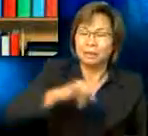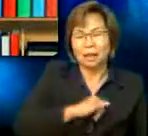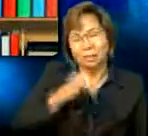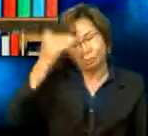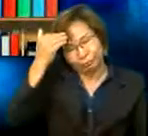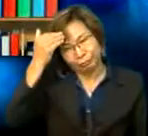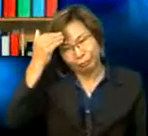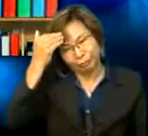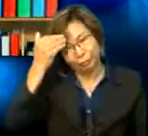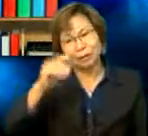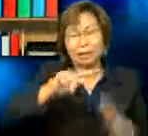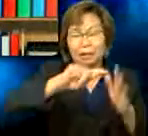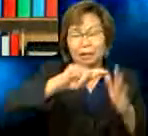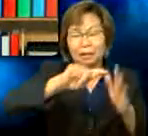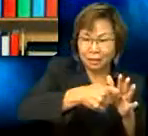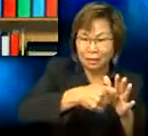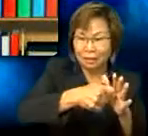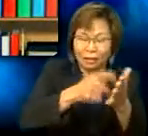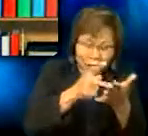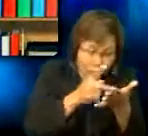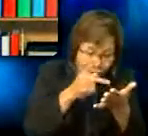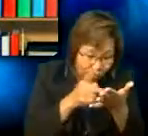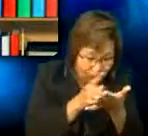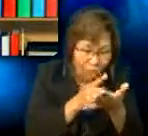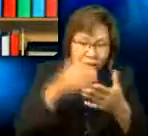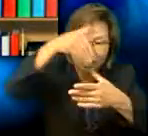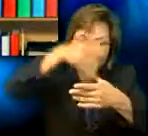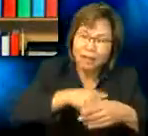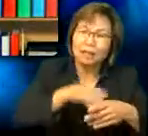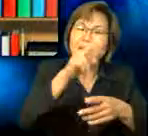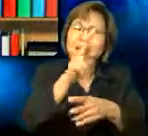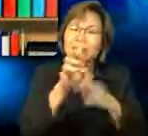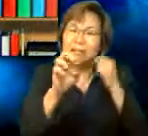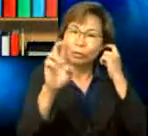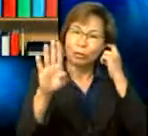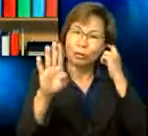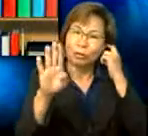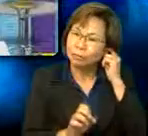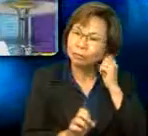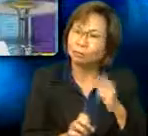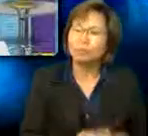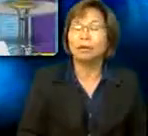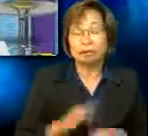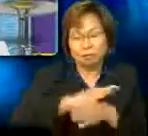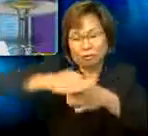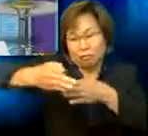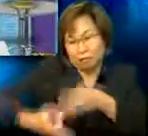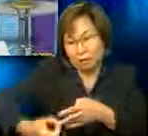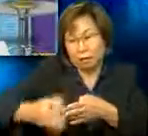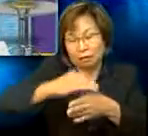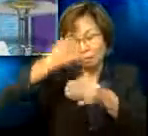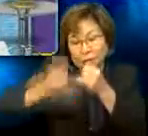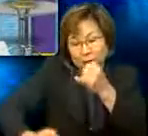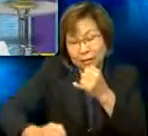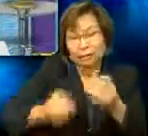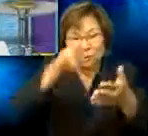Yes, I know. The key reference is in the verbs. Finally,